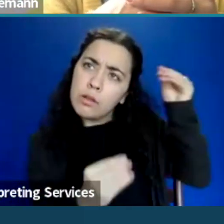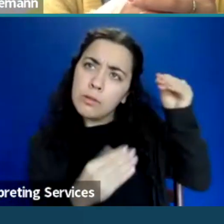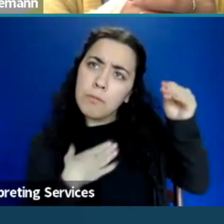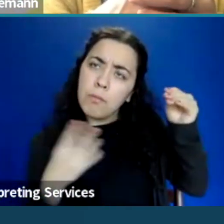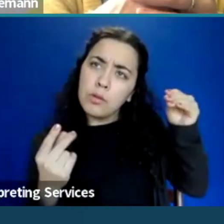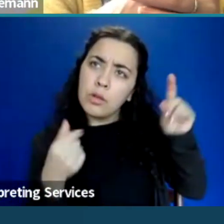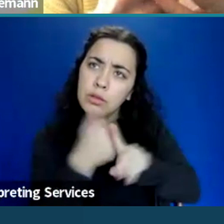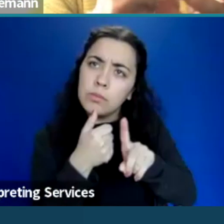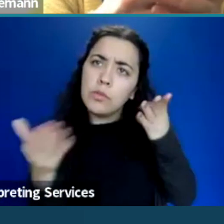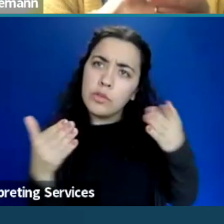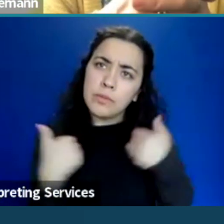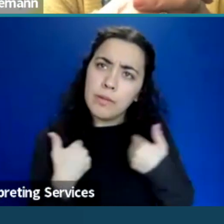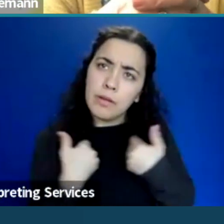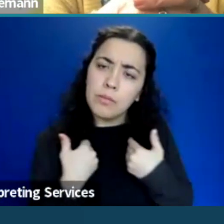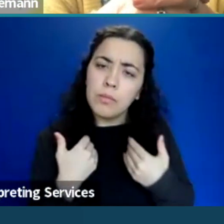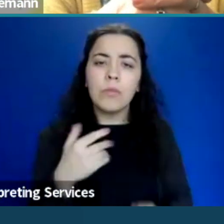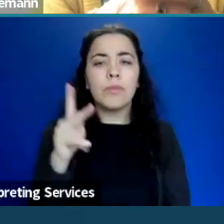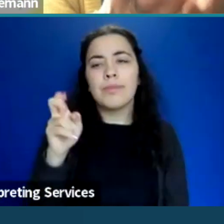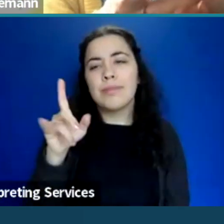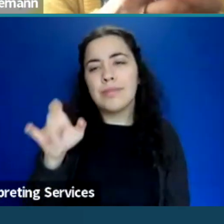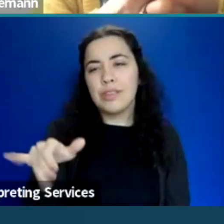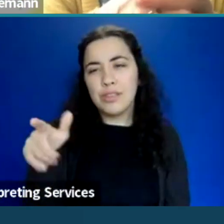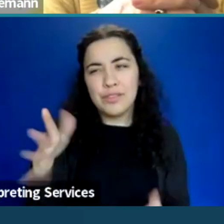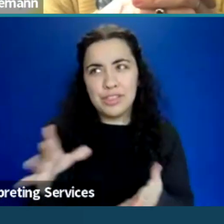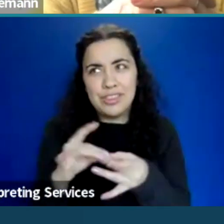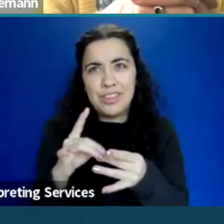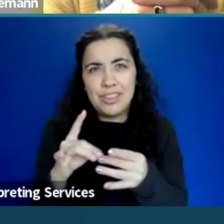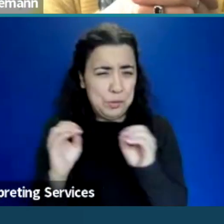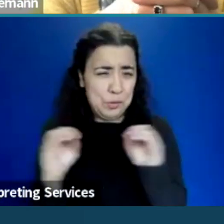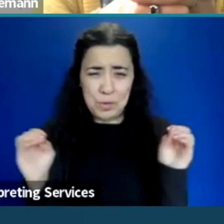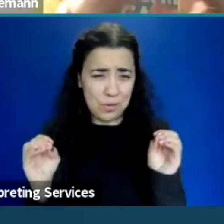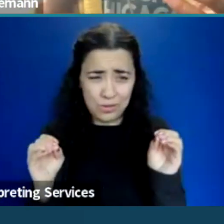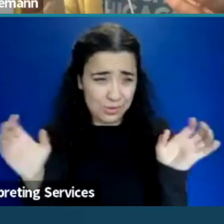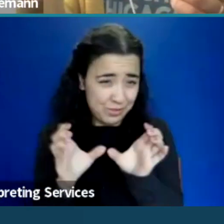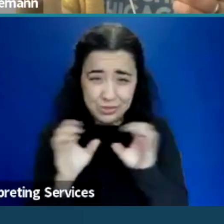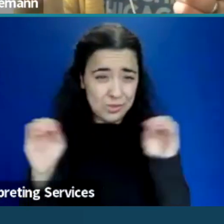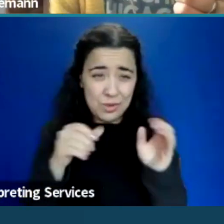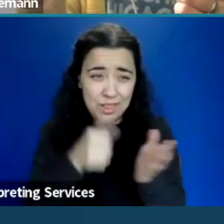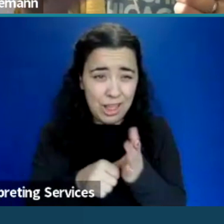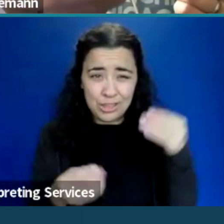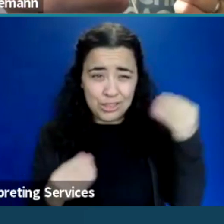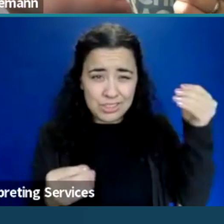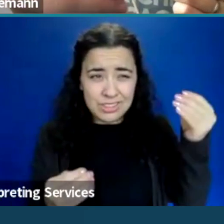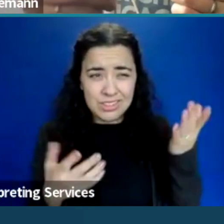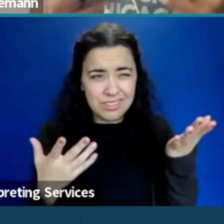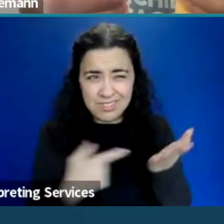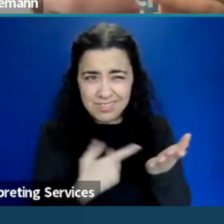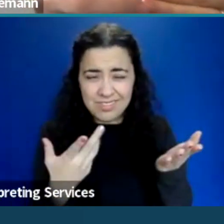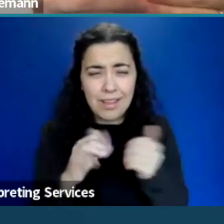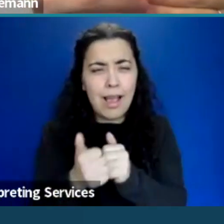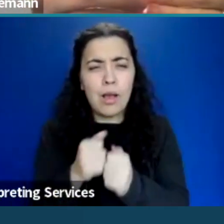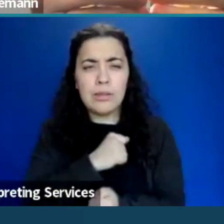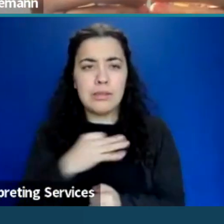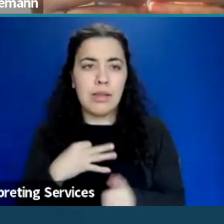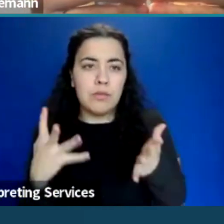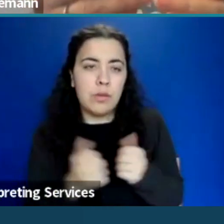dog is a service animal. I know, Kelly, you've already said there is no certification, there is no letters, but how can the staff talk to